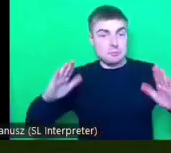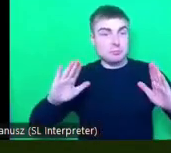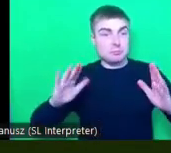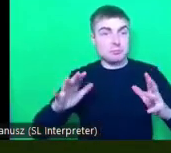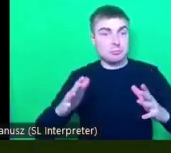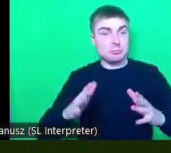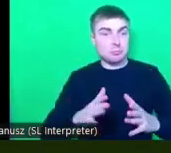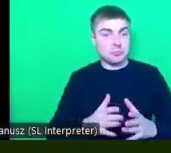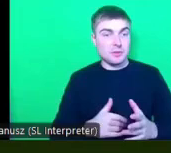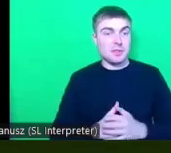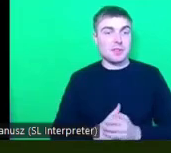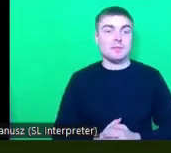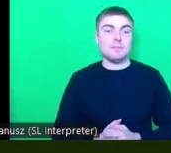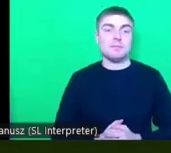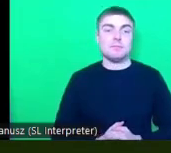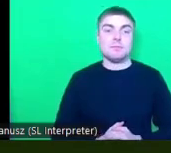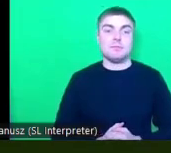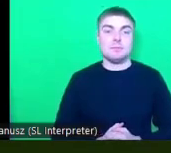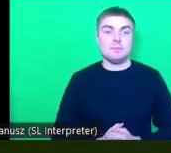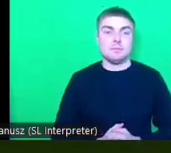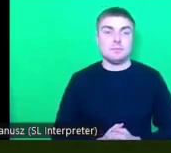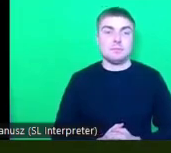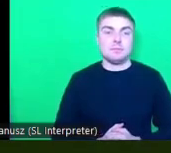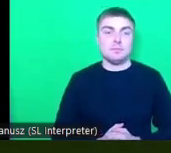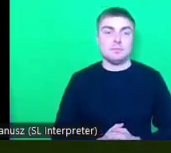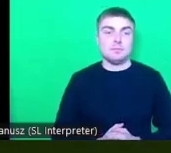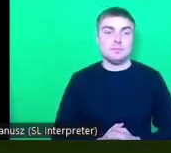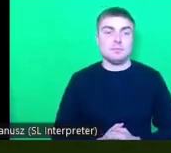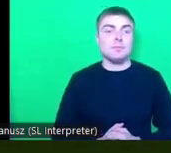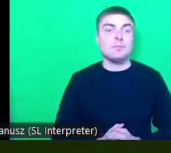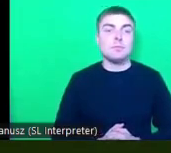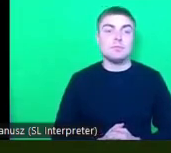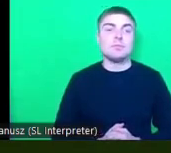to compensate for that the calves are the main